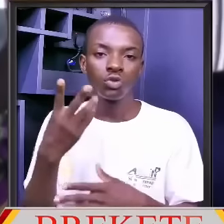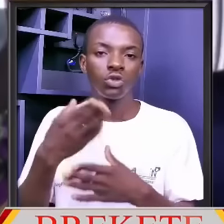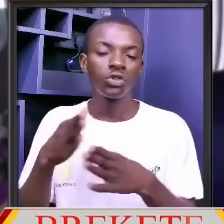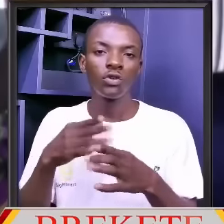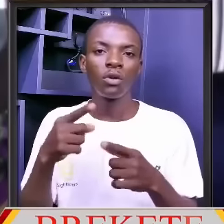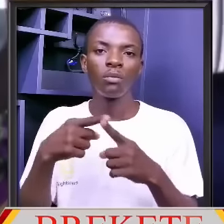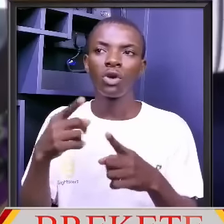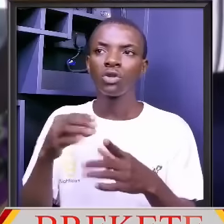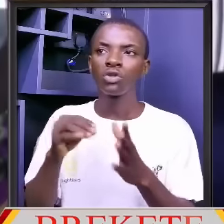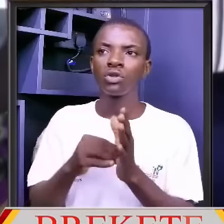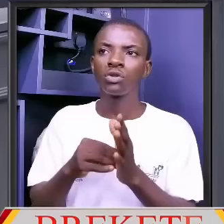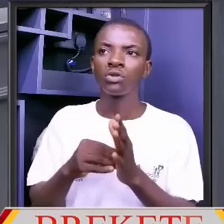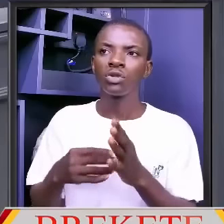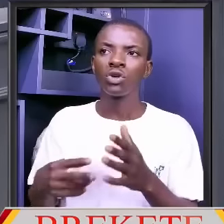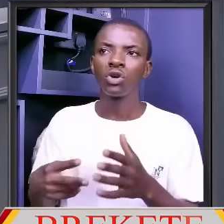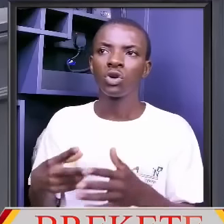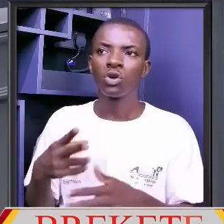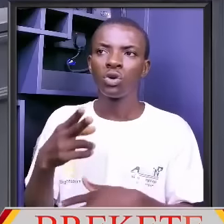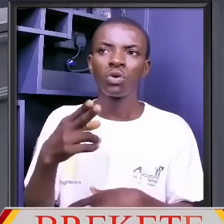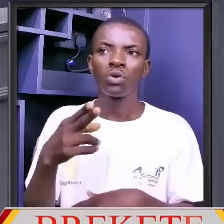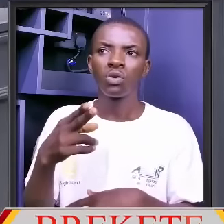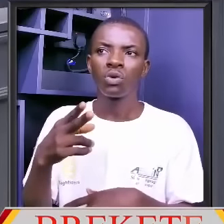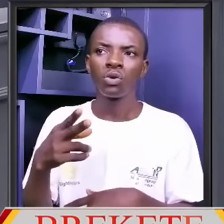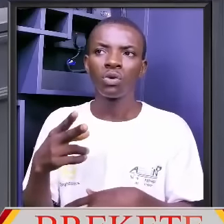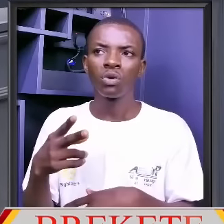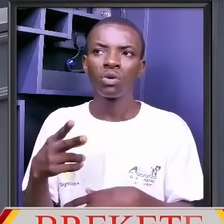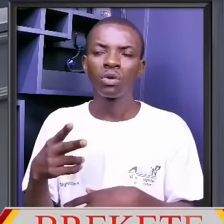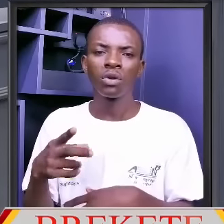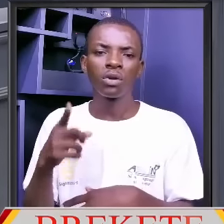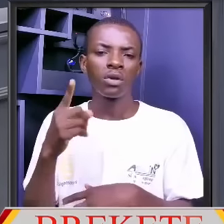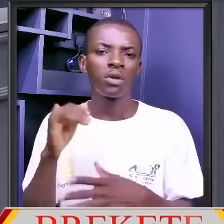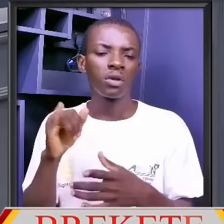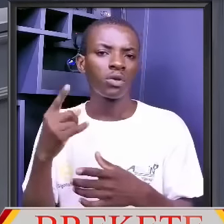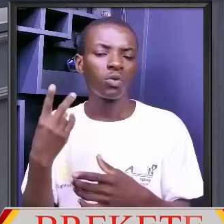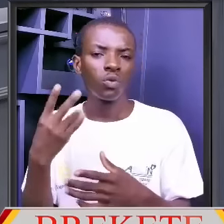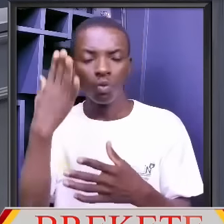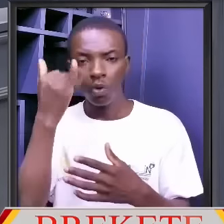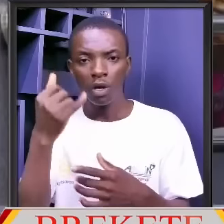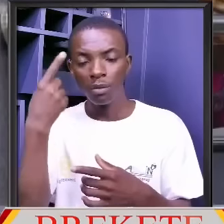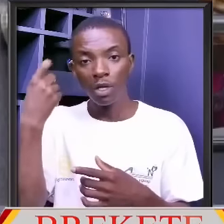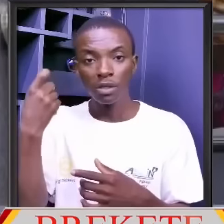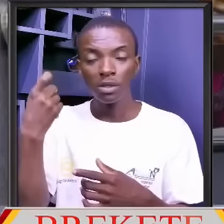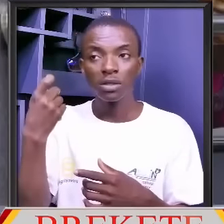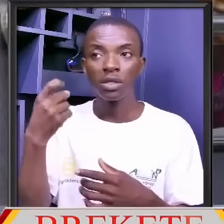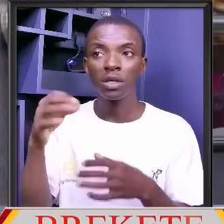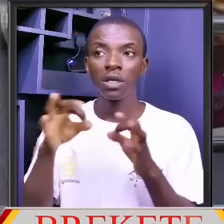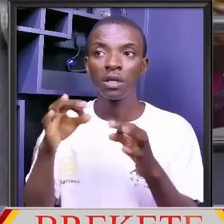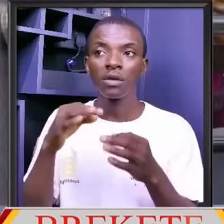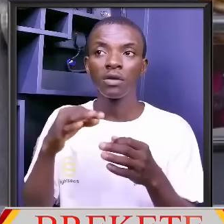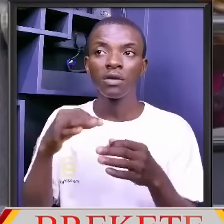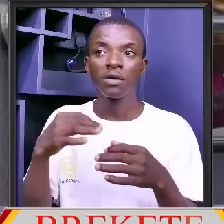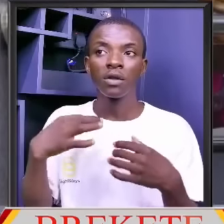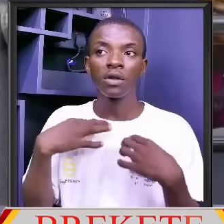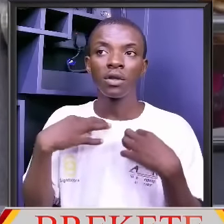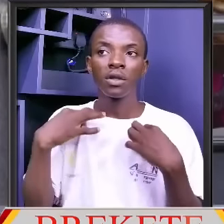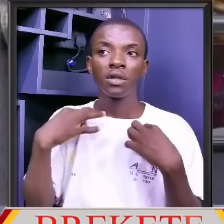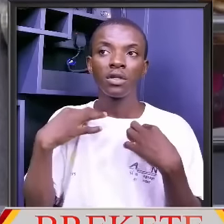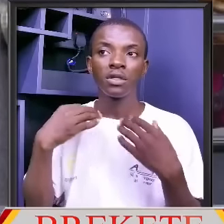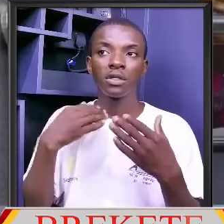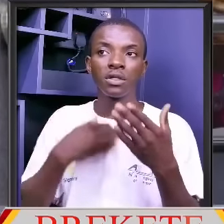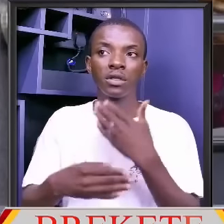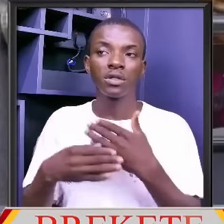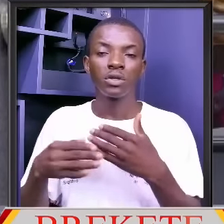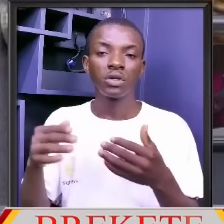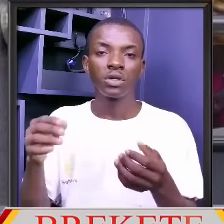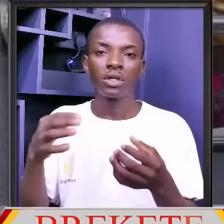go be two. Say bet you know, he go cut him. He go be one, he go give me that one. Why one give me that one? Be say, if he dirty for my waist, I